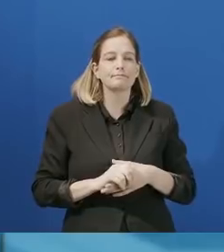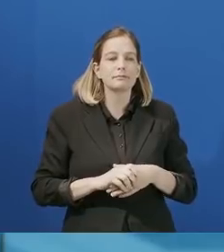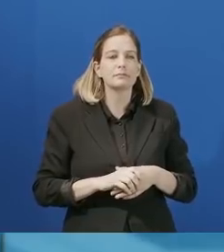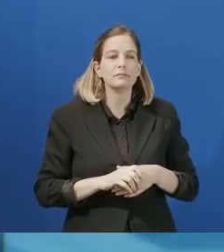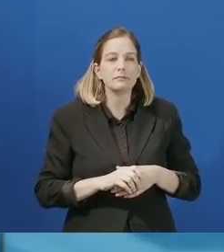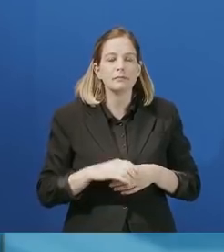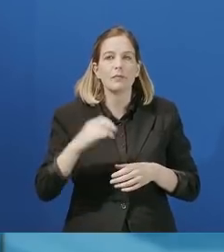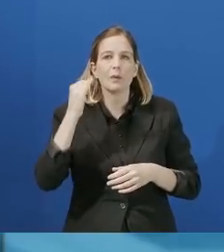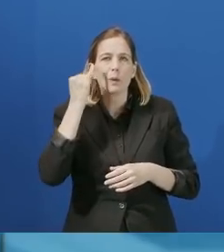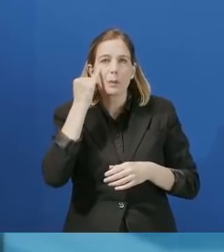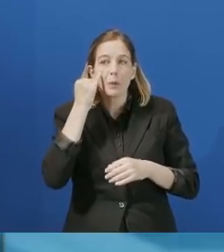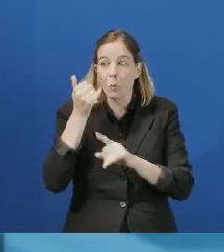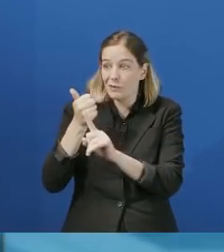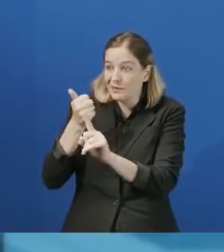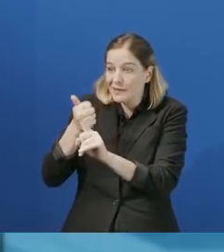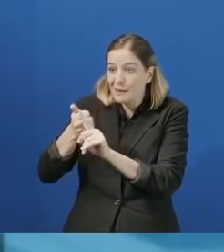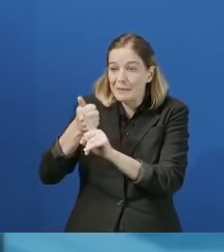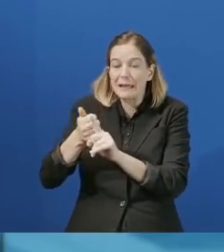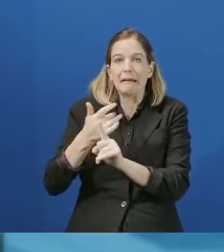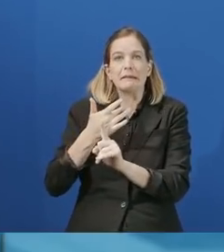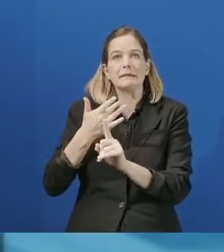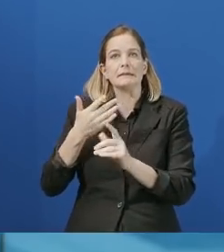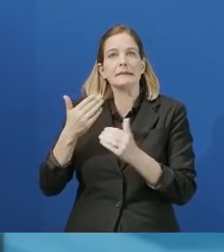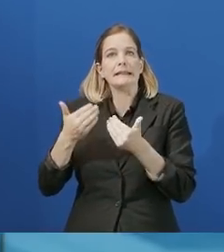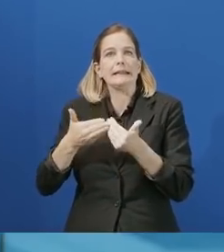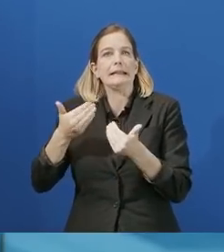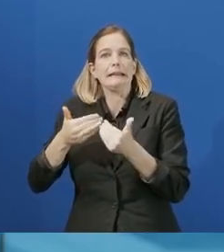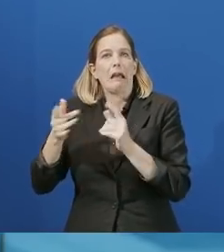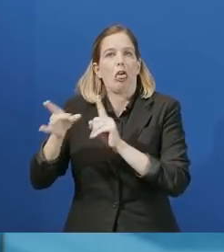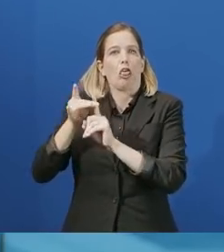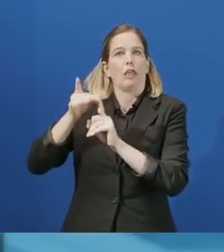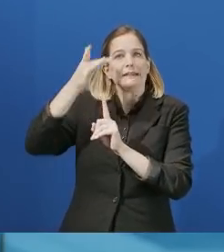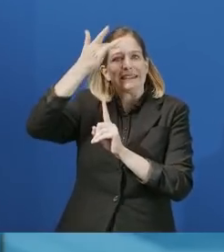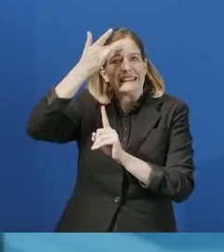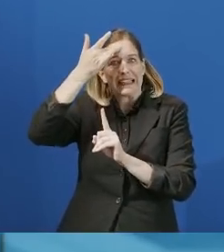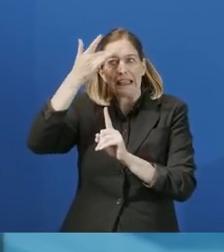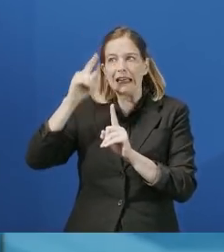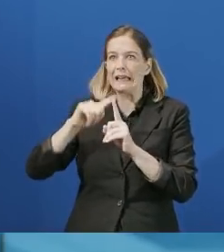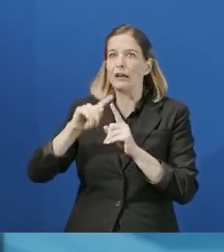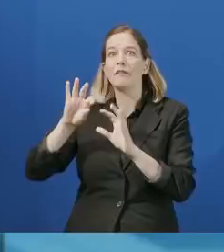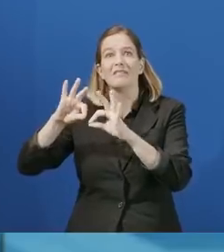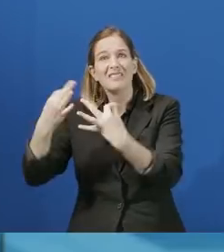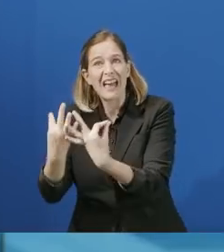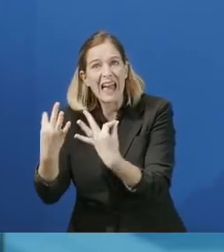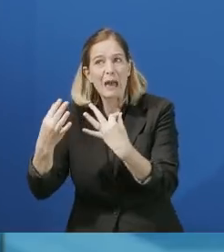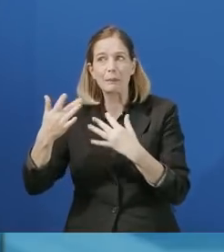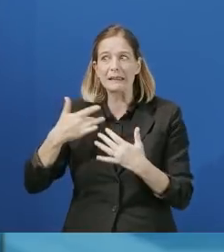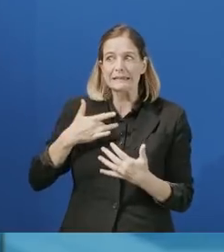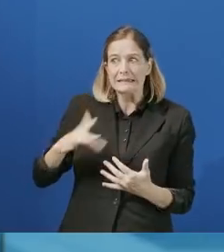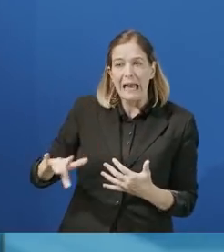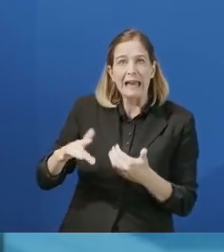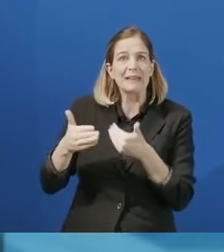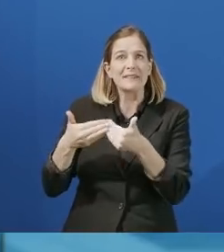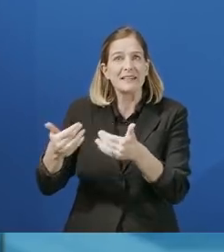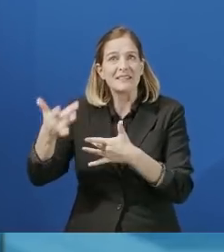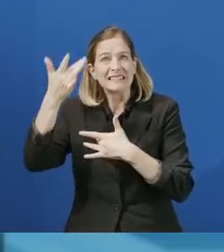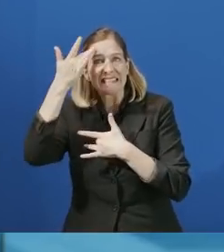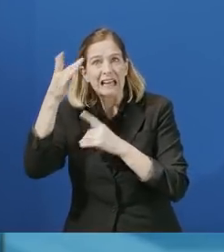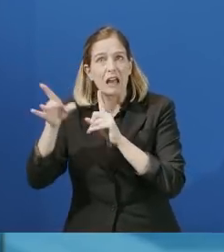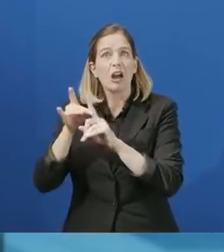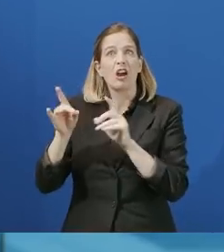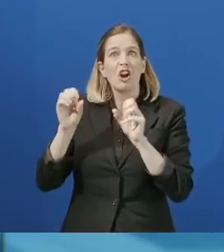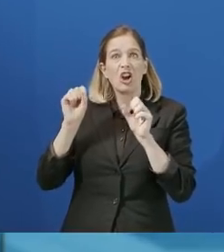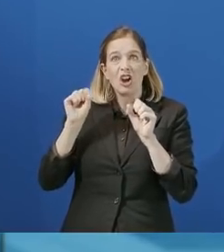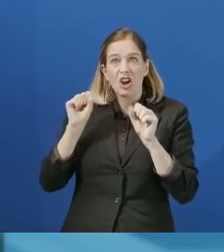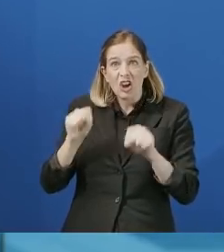immune system is compromised, if they're affected by COVID-19, would they lose their benefits if they were not to take their job back? Is